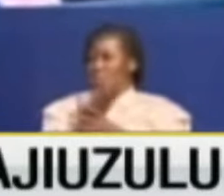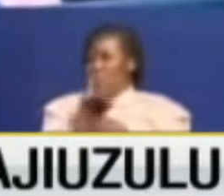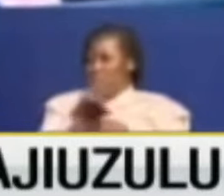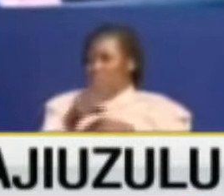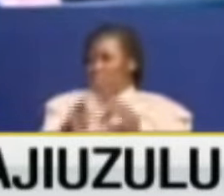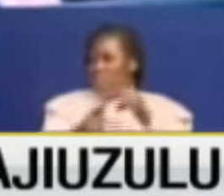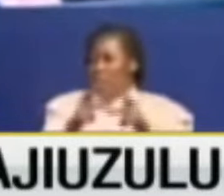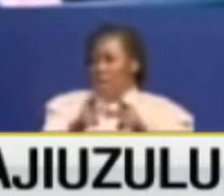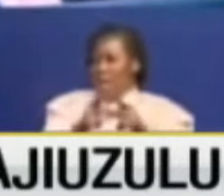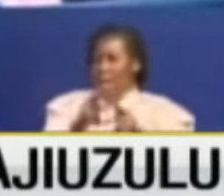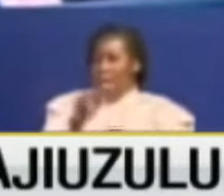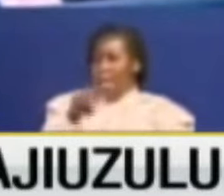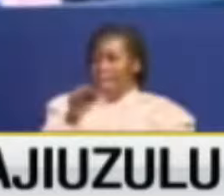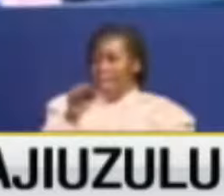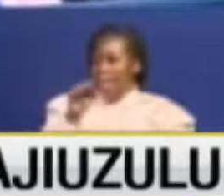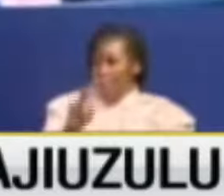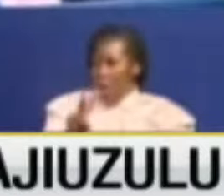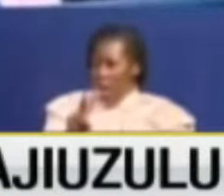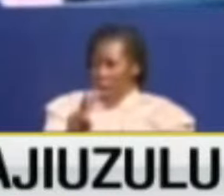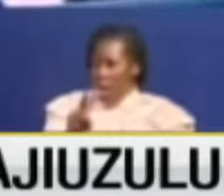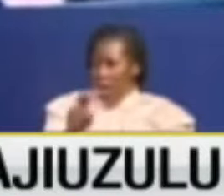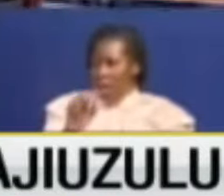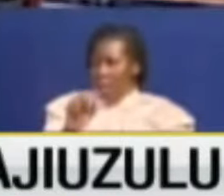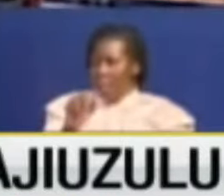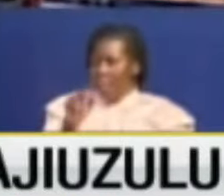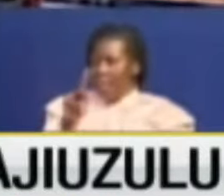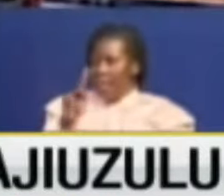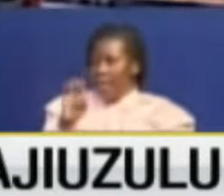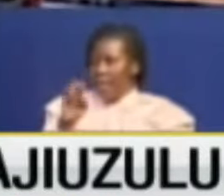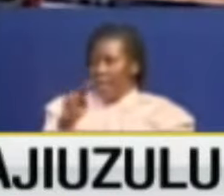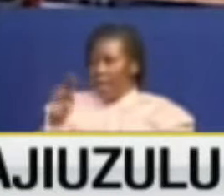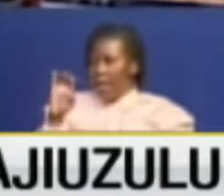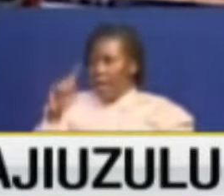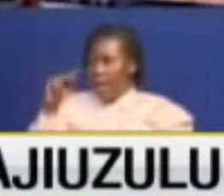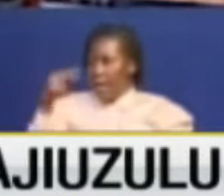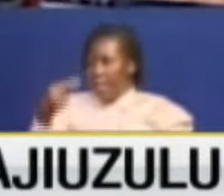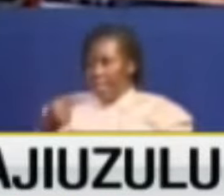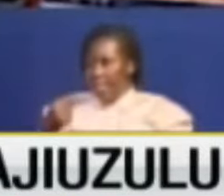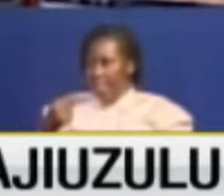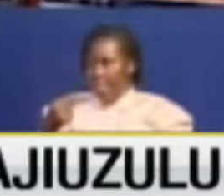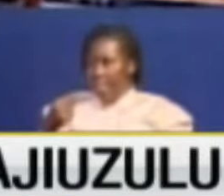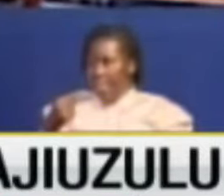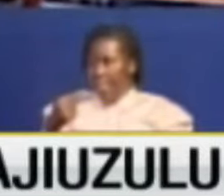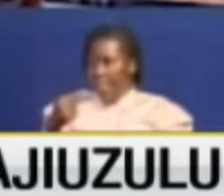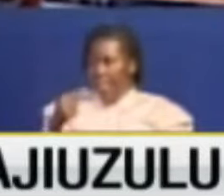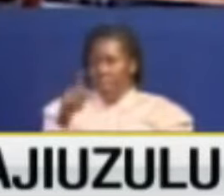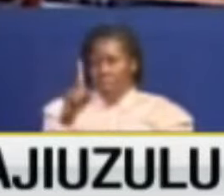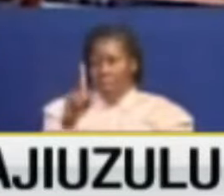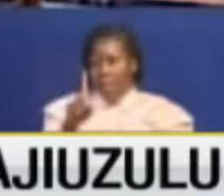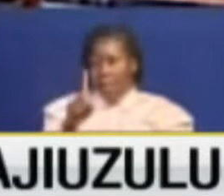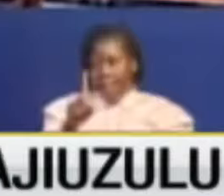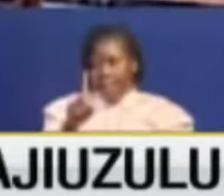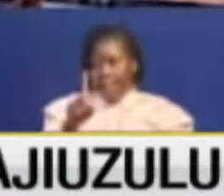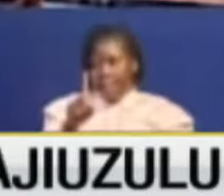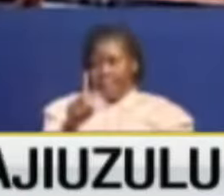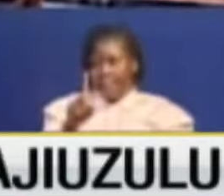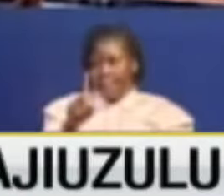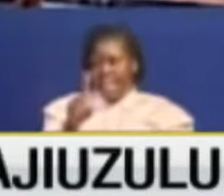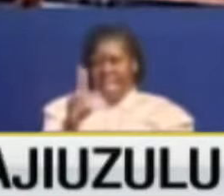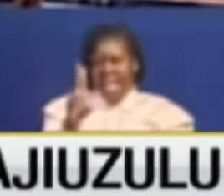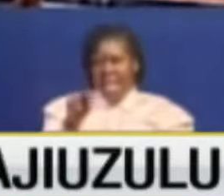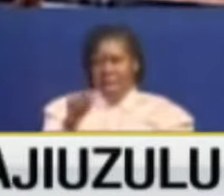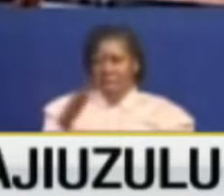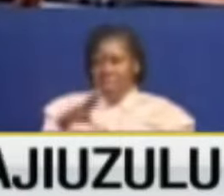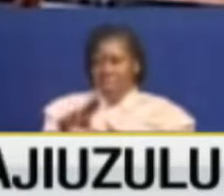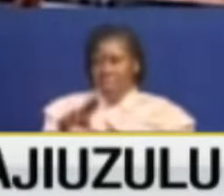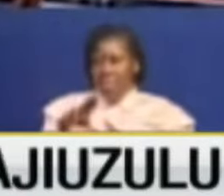Ntoiti, Paul Mwaki, Kenneth Kimathi, and Joseph Kature Mberia. 1, none of these